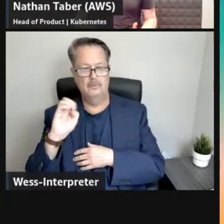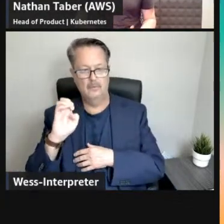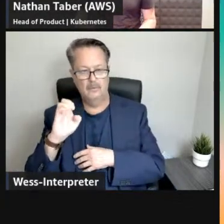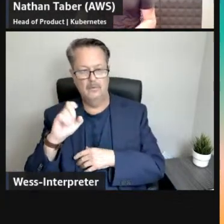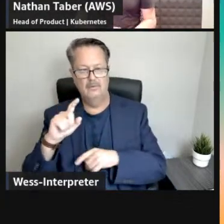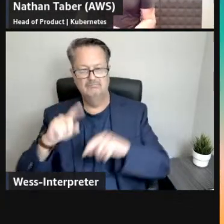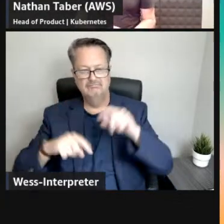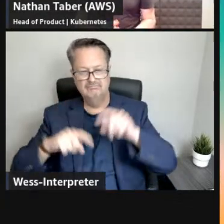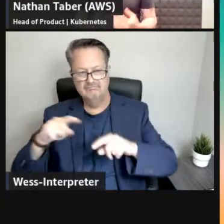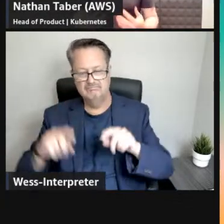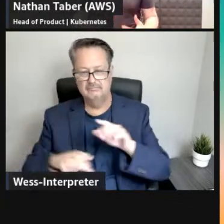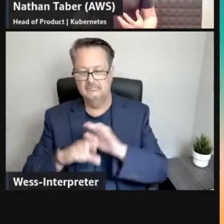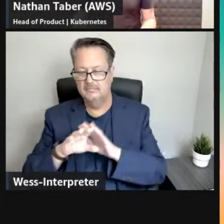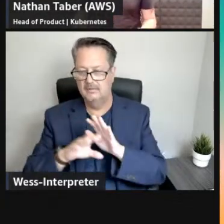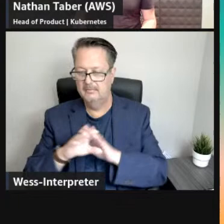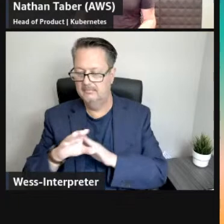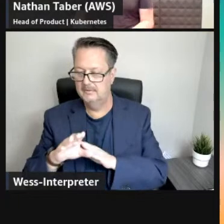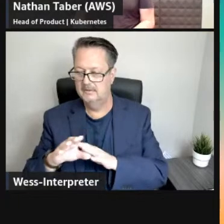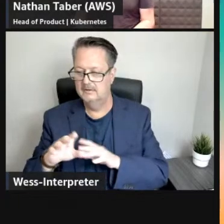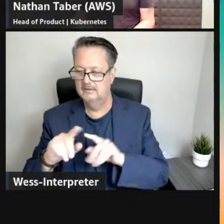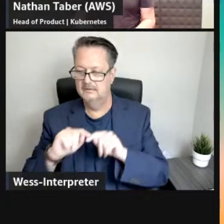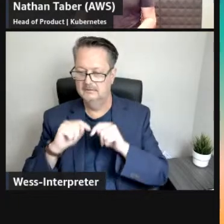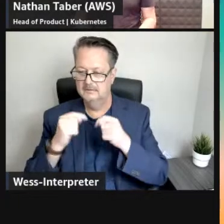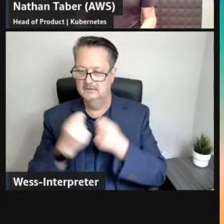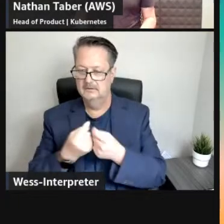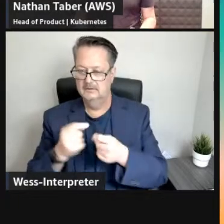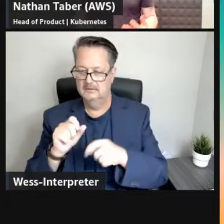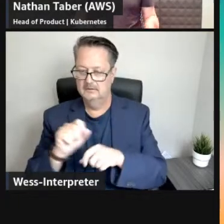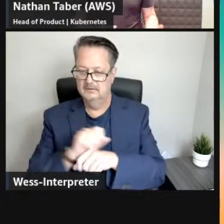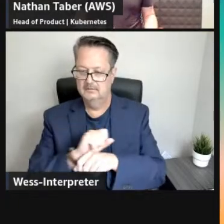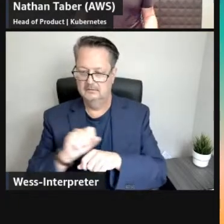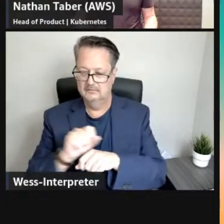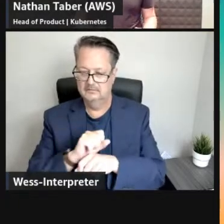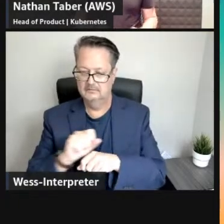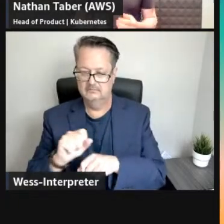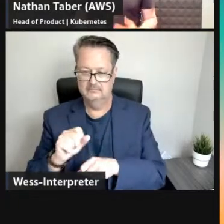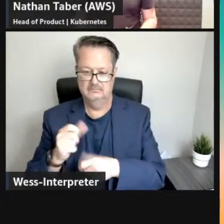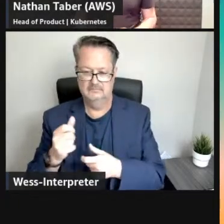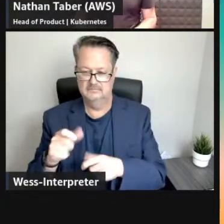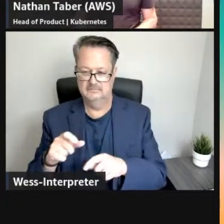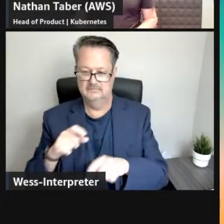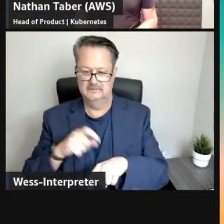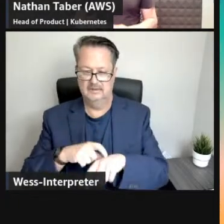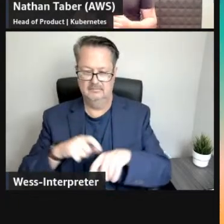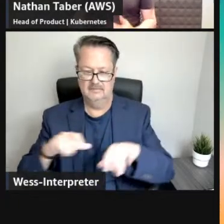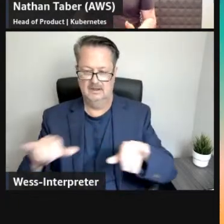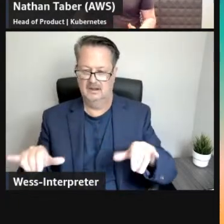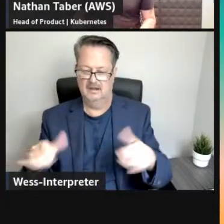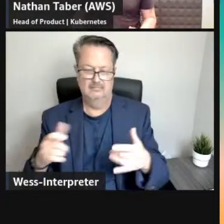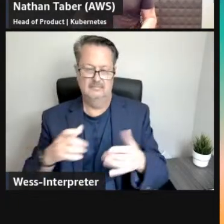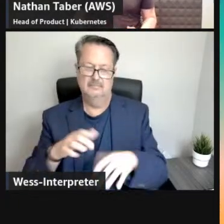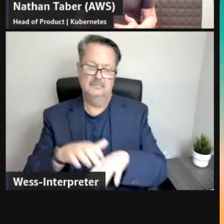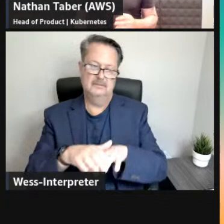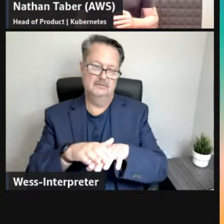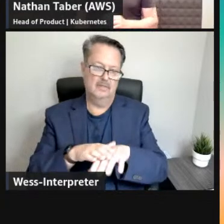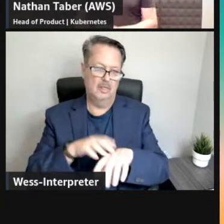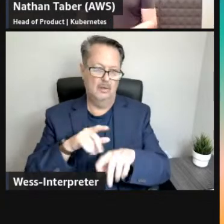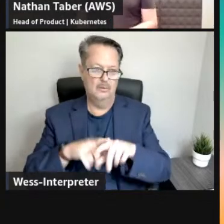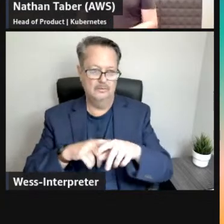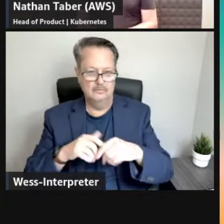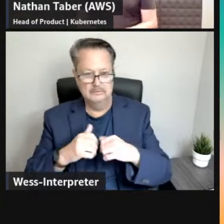of problems all together at the same time, then it's going to be really slow to introduce new features or to modernize systems.